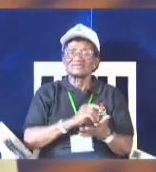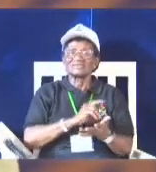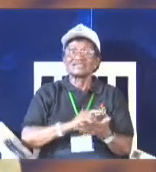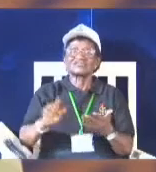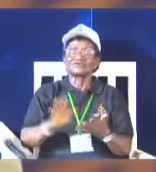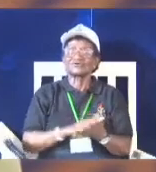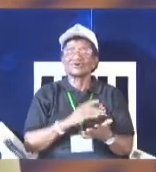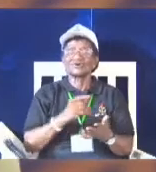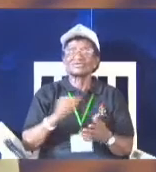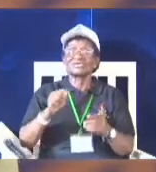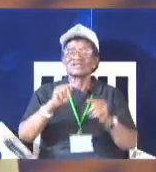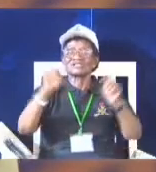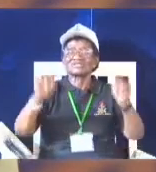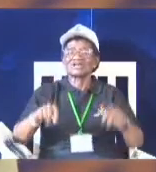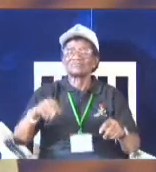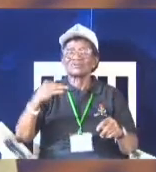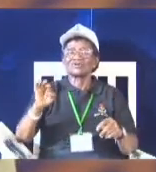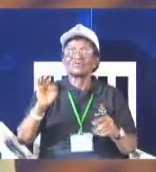God will destroy you.